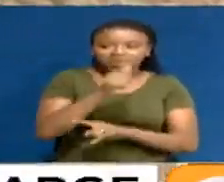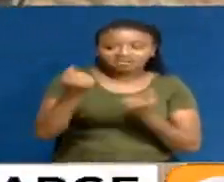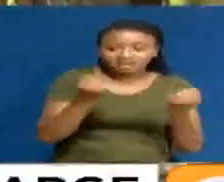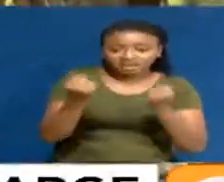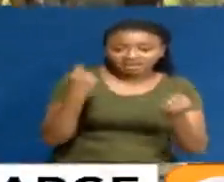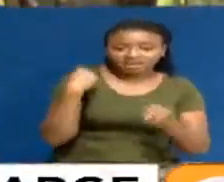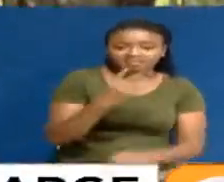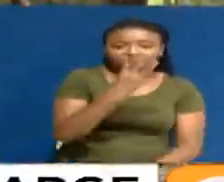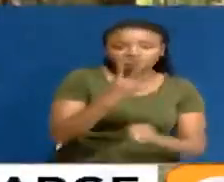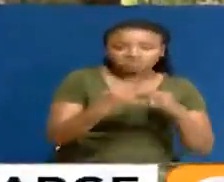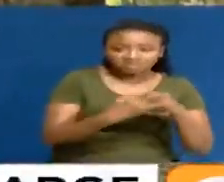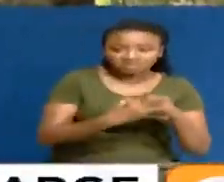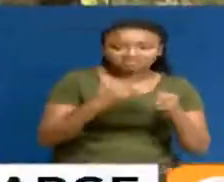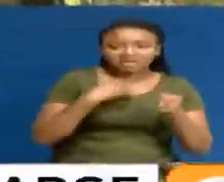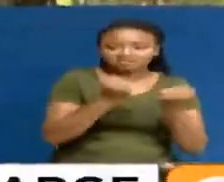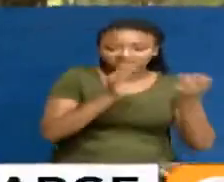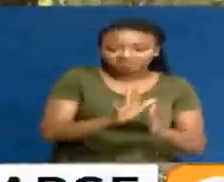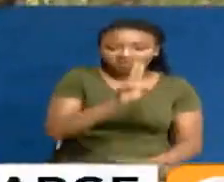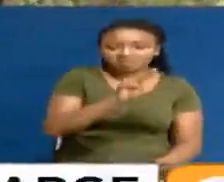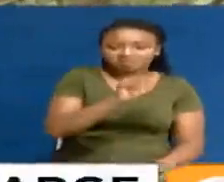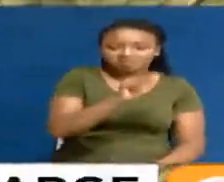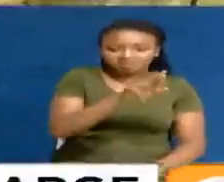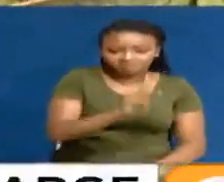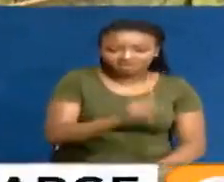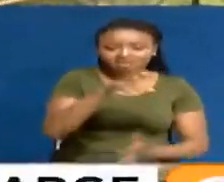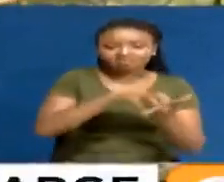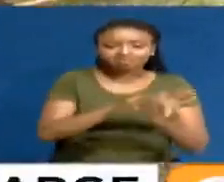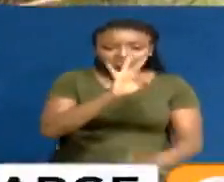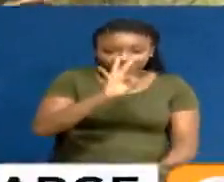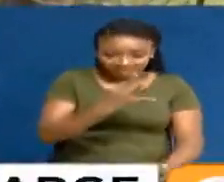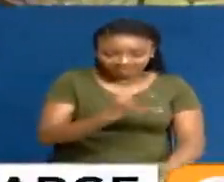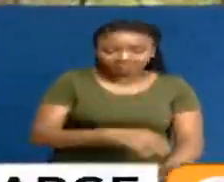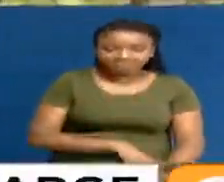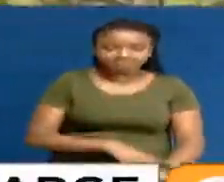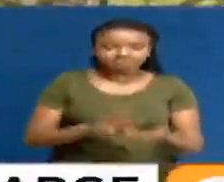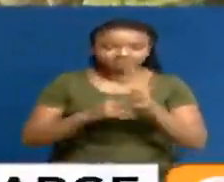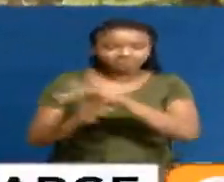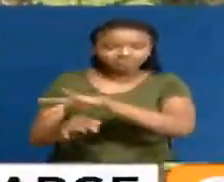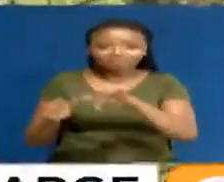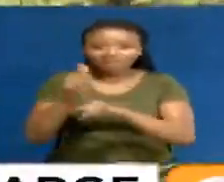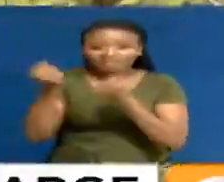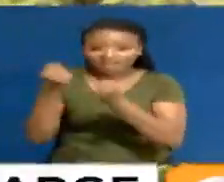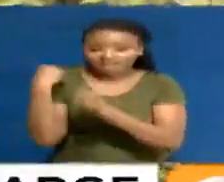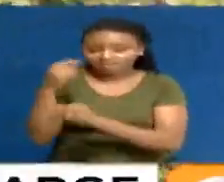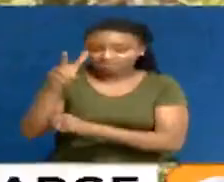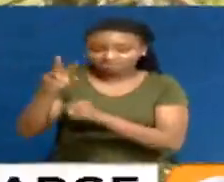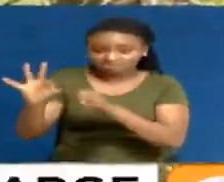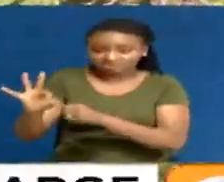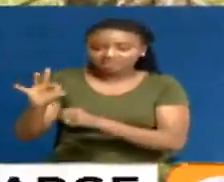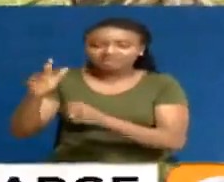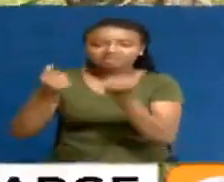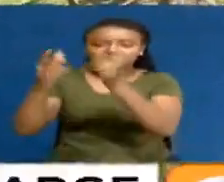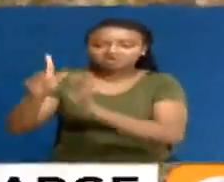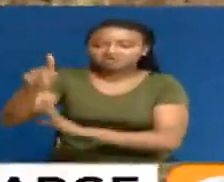48 driven by Mark Glenn, which won the last edition, was third. In the fundraising rankings, car number 23, driven by Peter